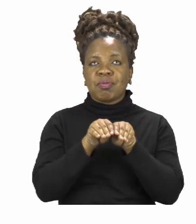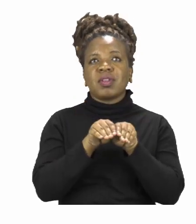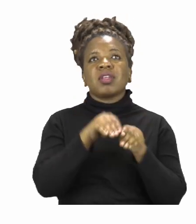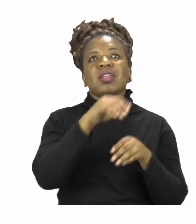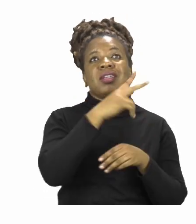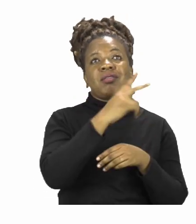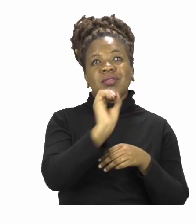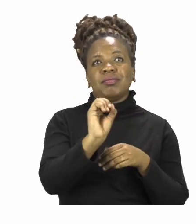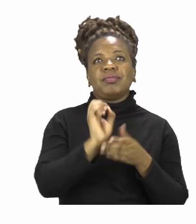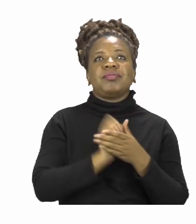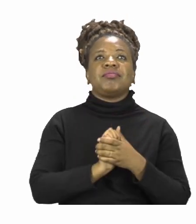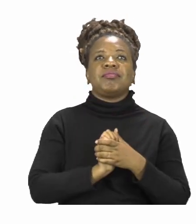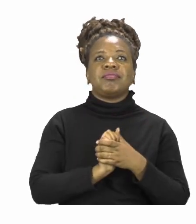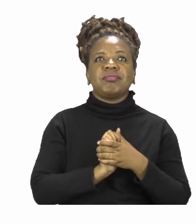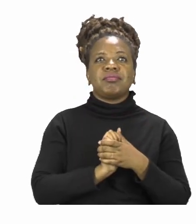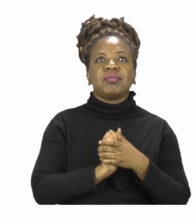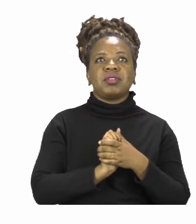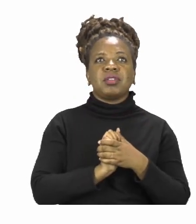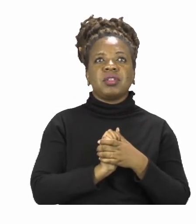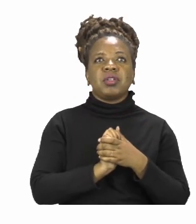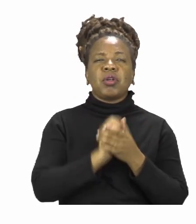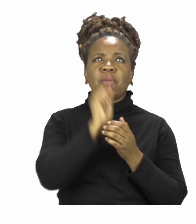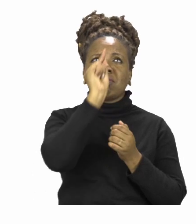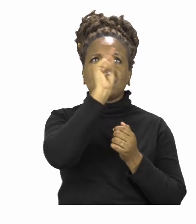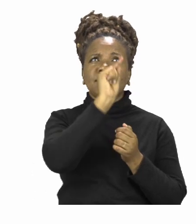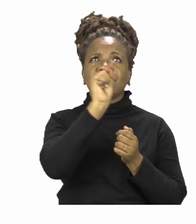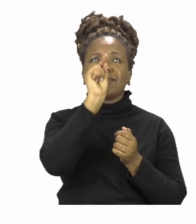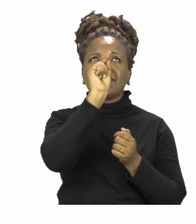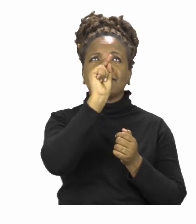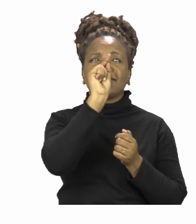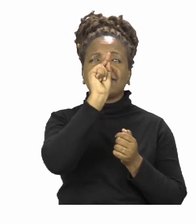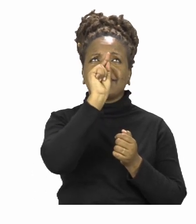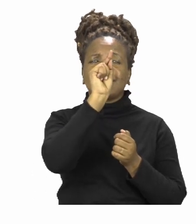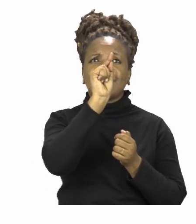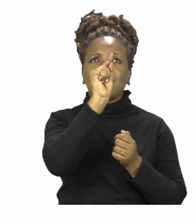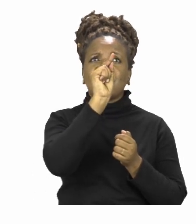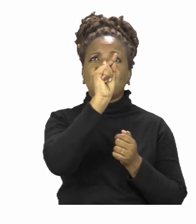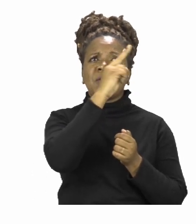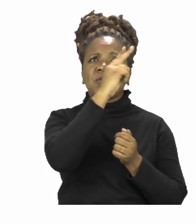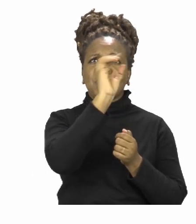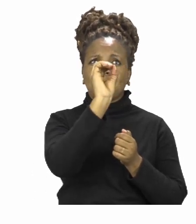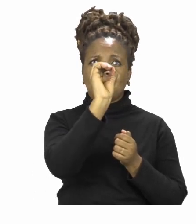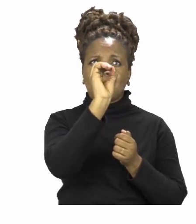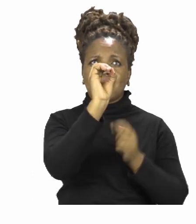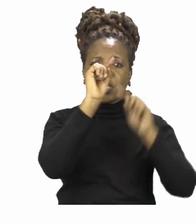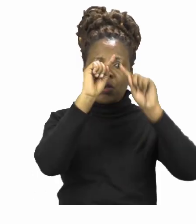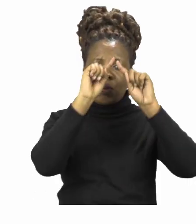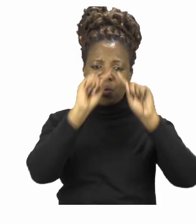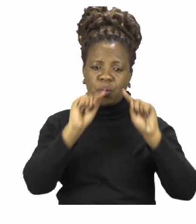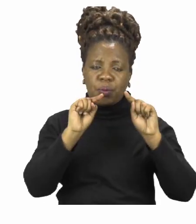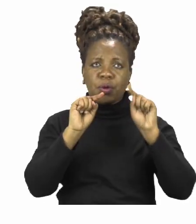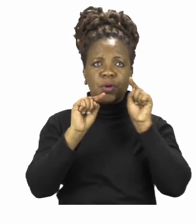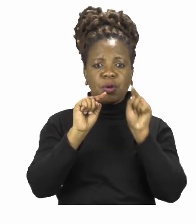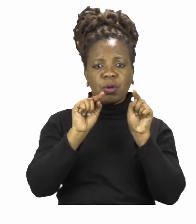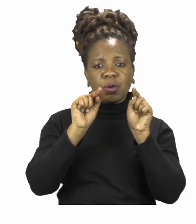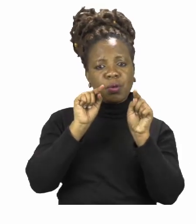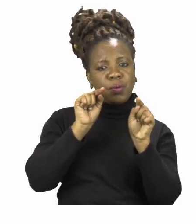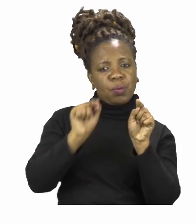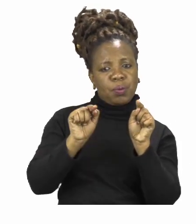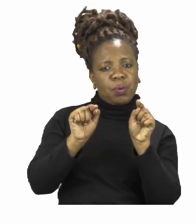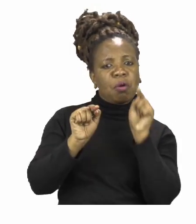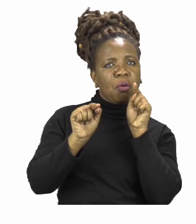middle and with one number at the end. We're going to do the last one where we have 20